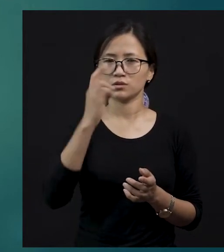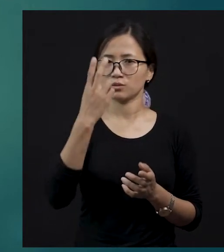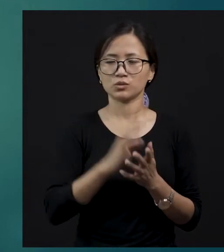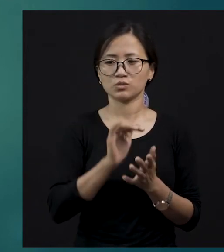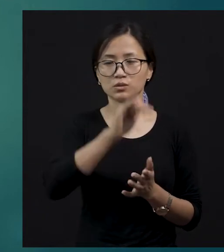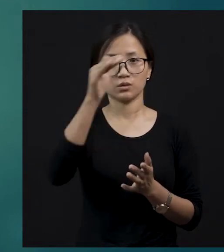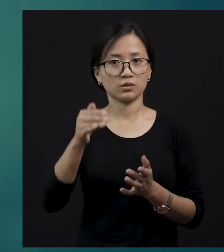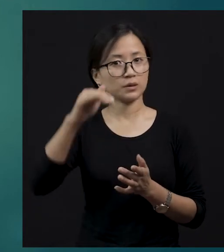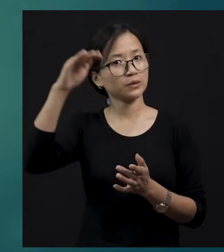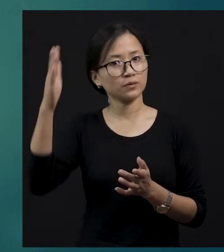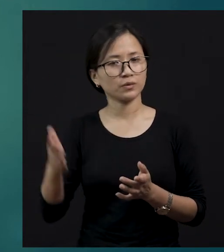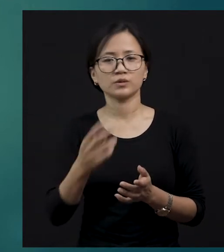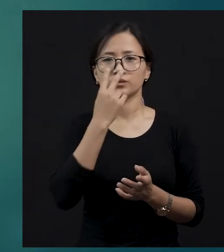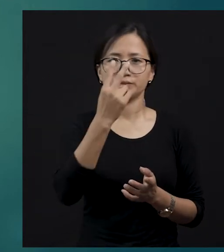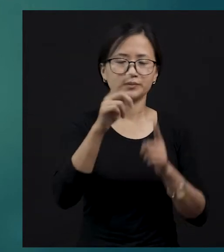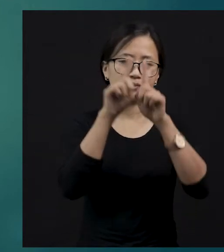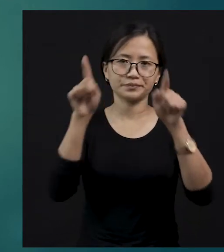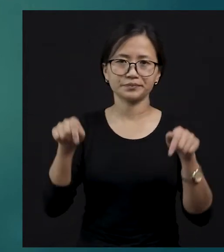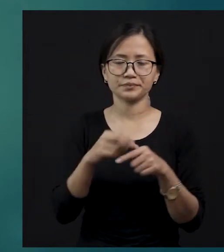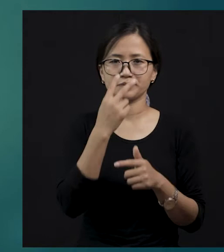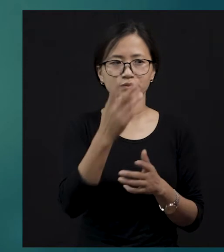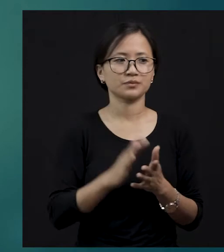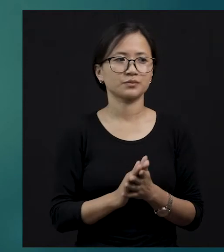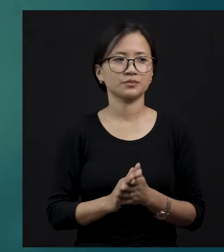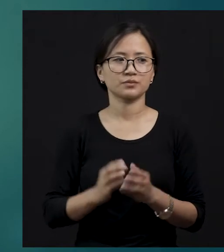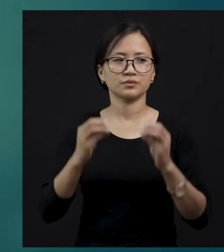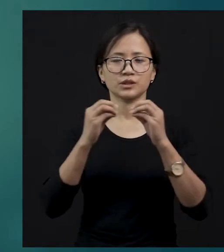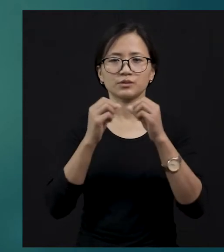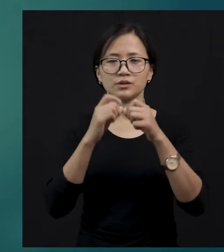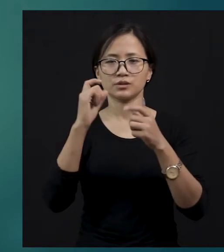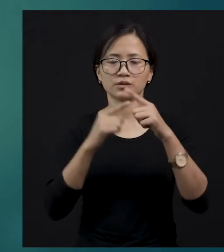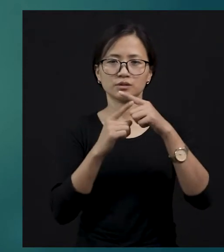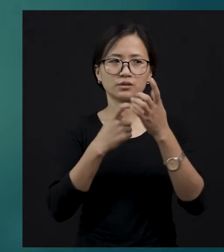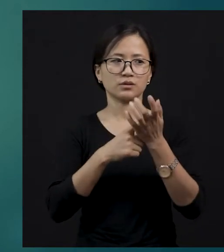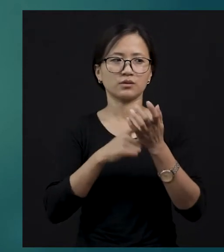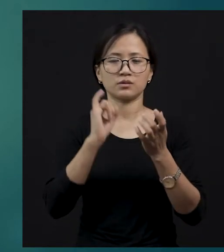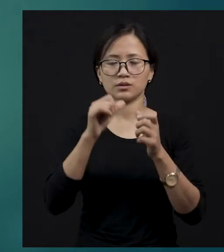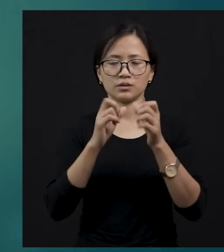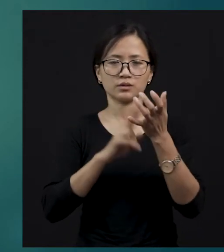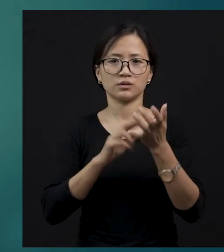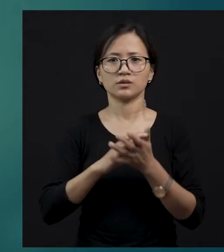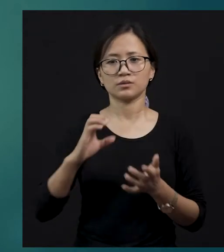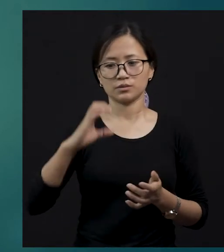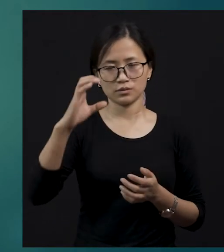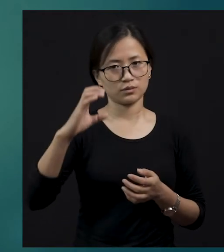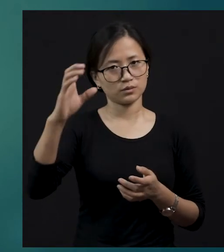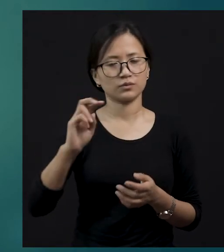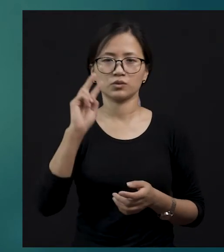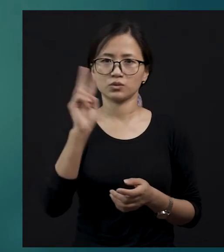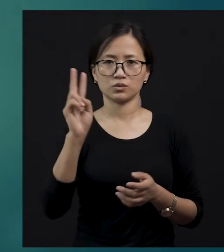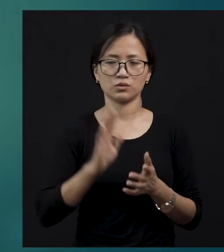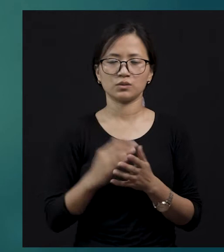here, right? 1 hump here and 1 hump here. So this is called the back-trained camel. Look at this. The back-trained camel will have